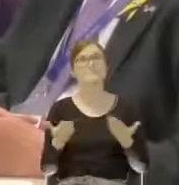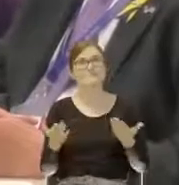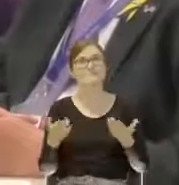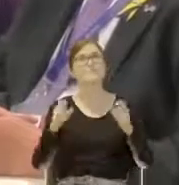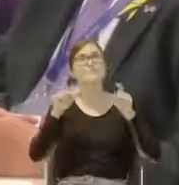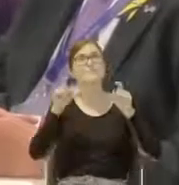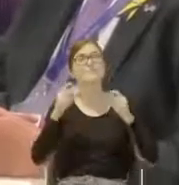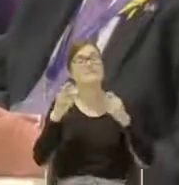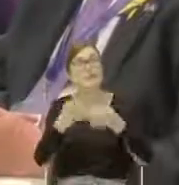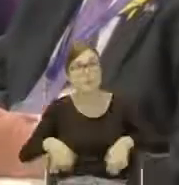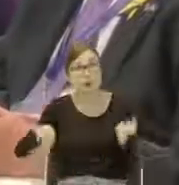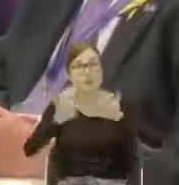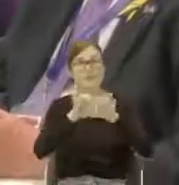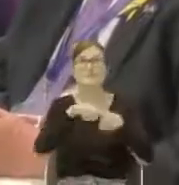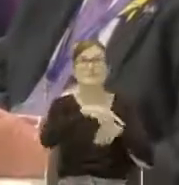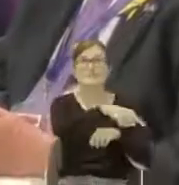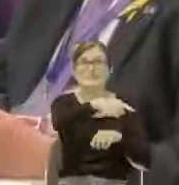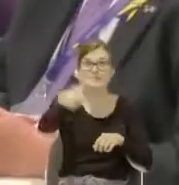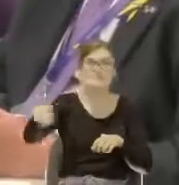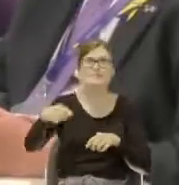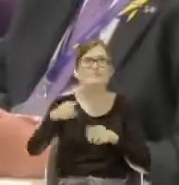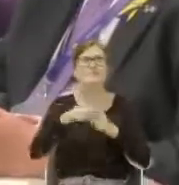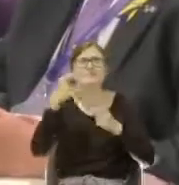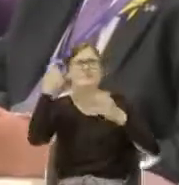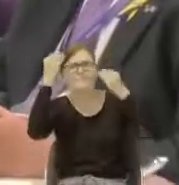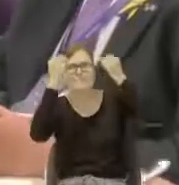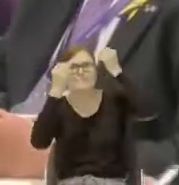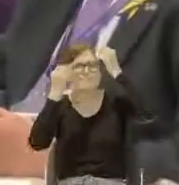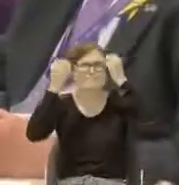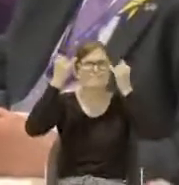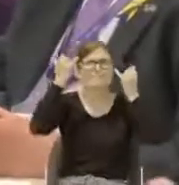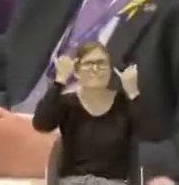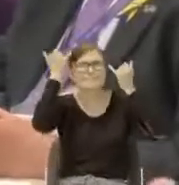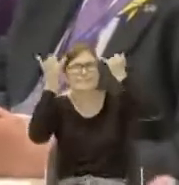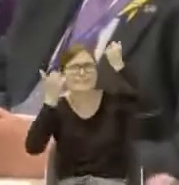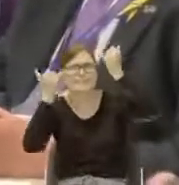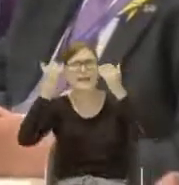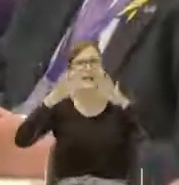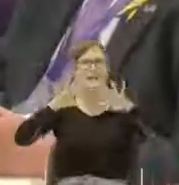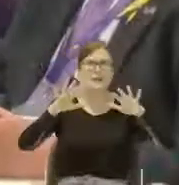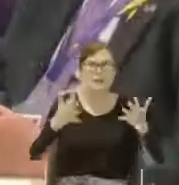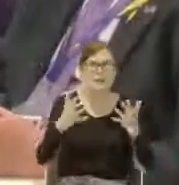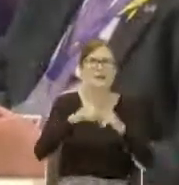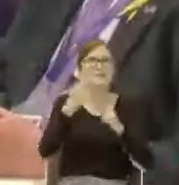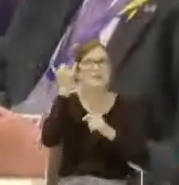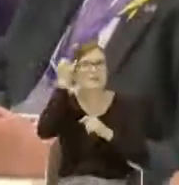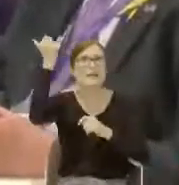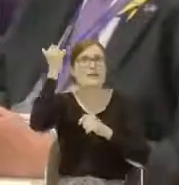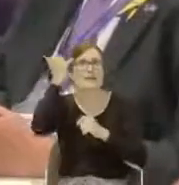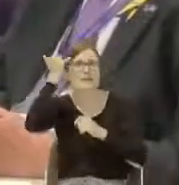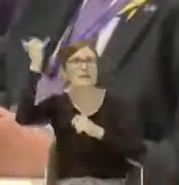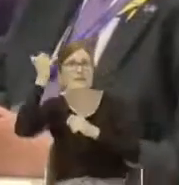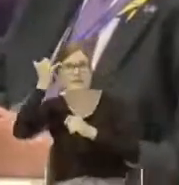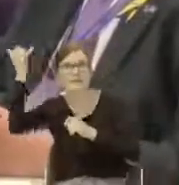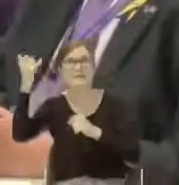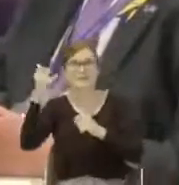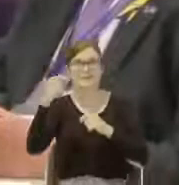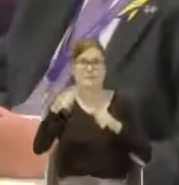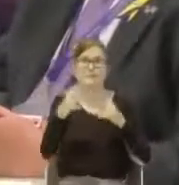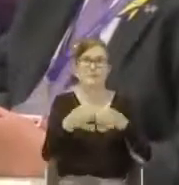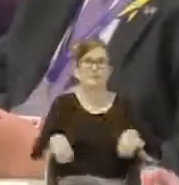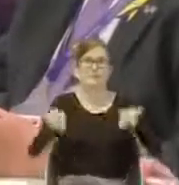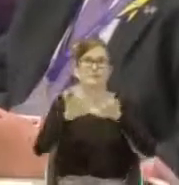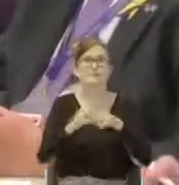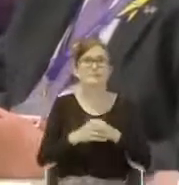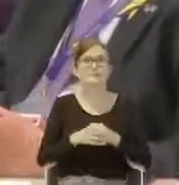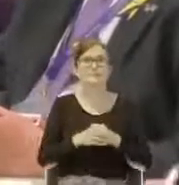But acknowledging the importance of local and regional government is not enough. Acknowledge is not enough. We have to